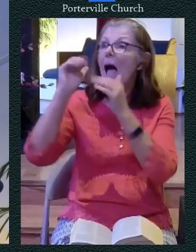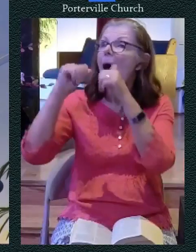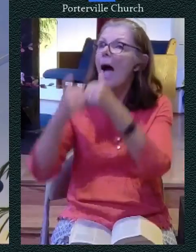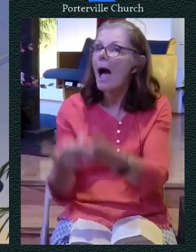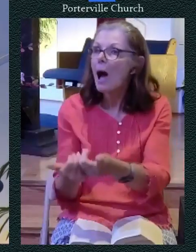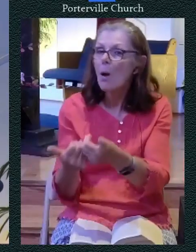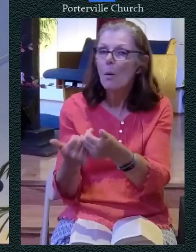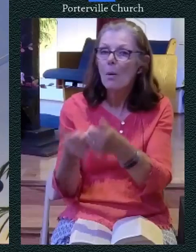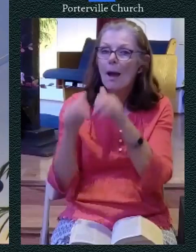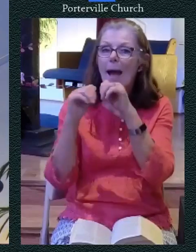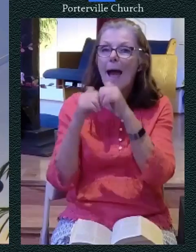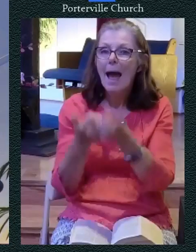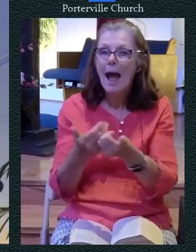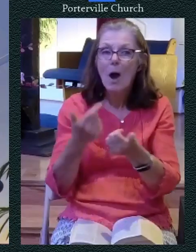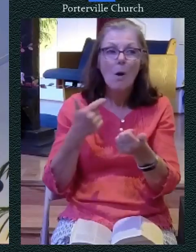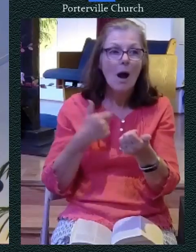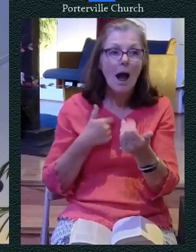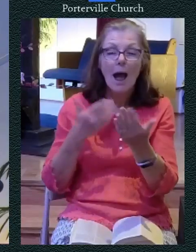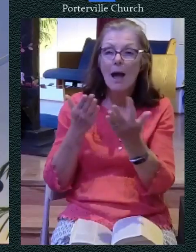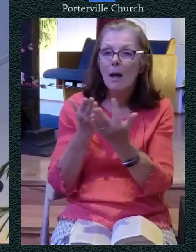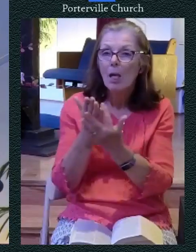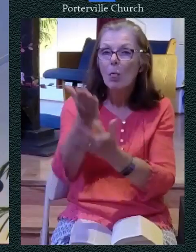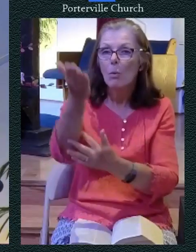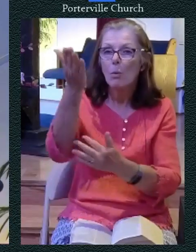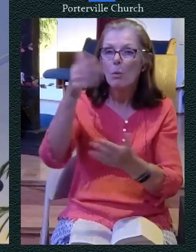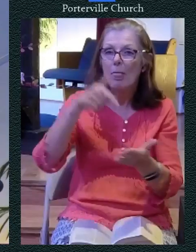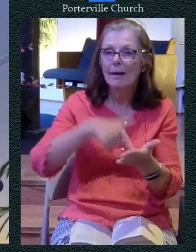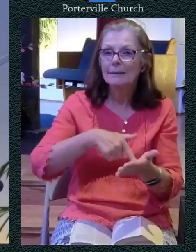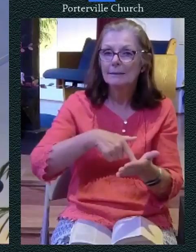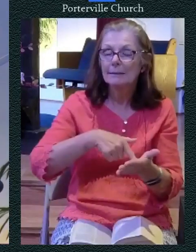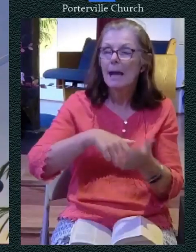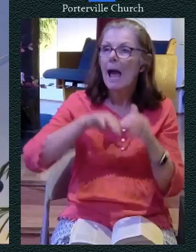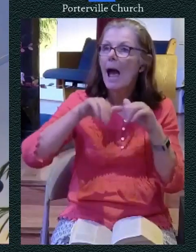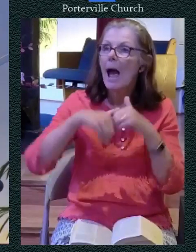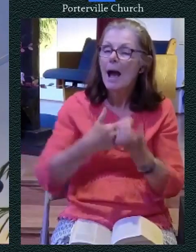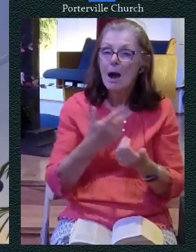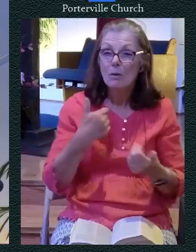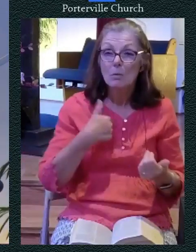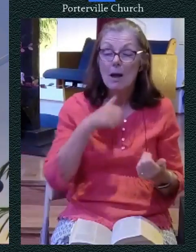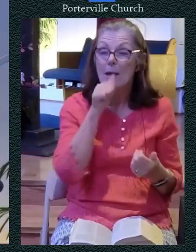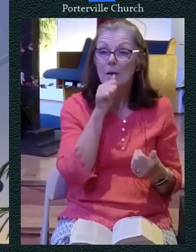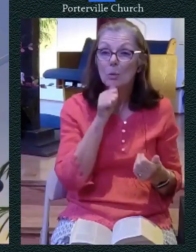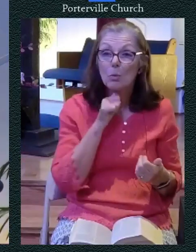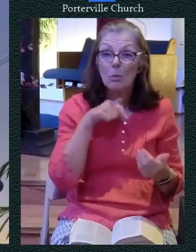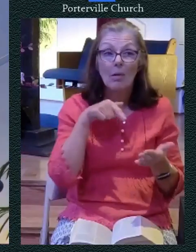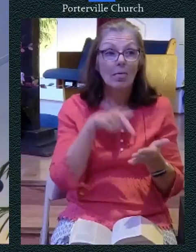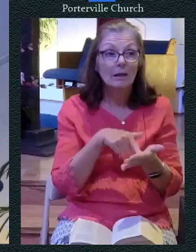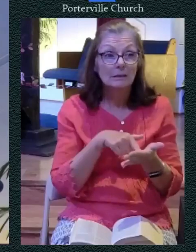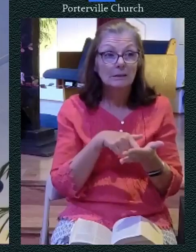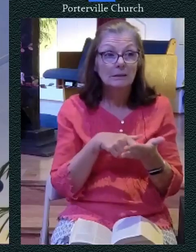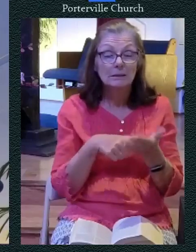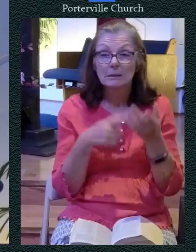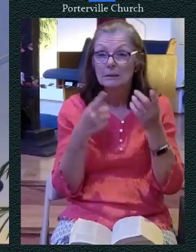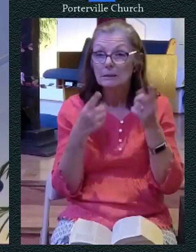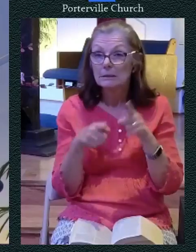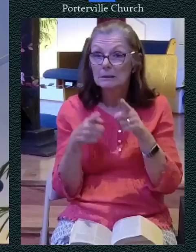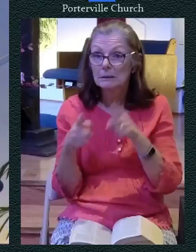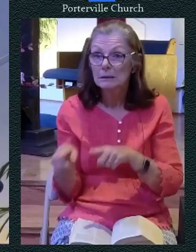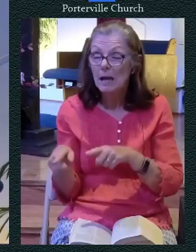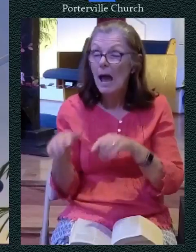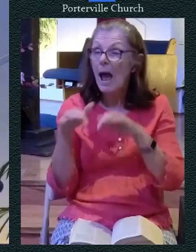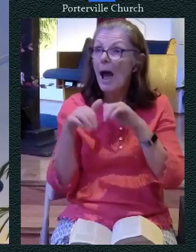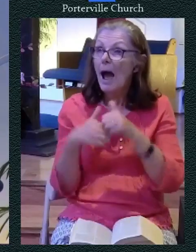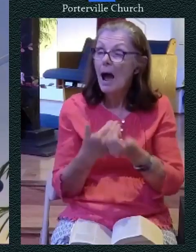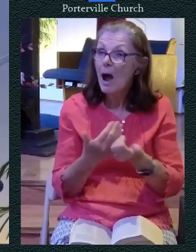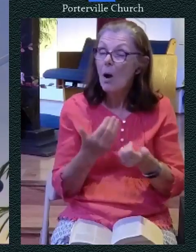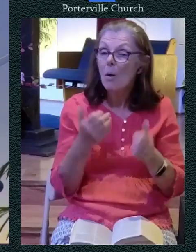move through this, God? How do I endure this? And how am I to profit by it?